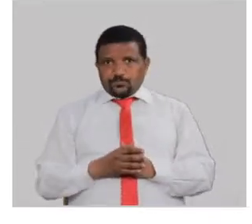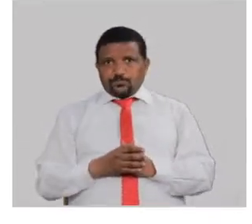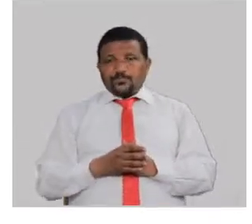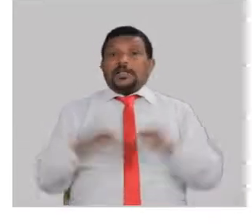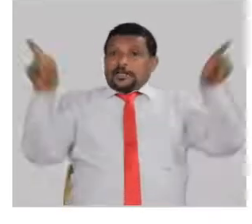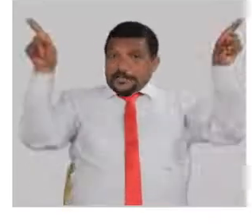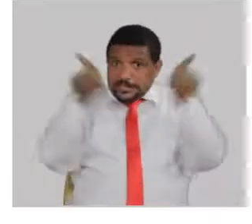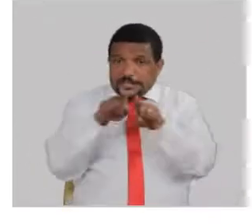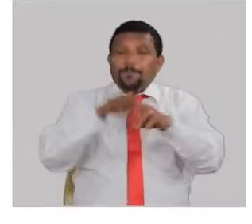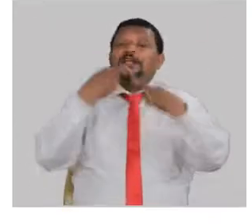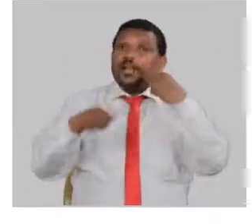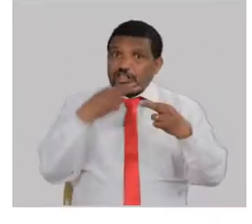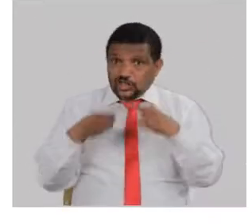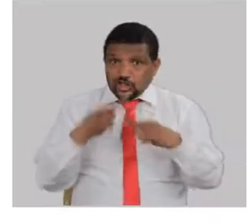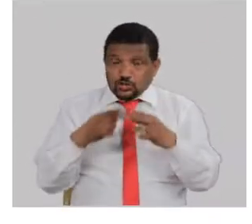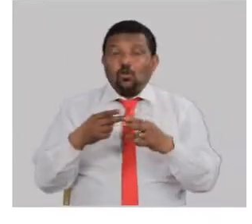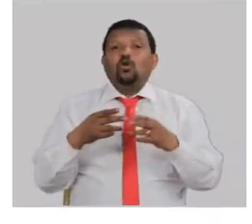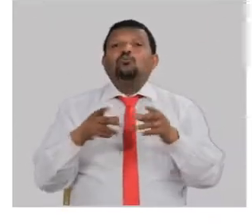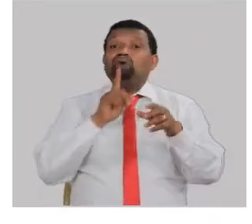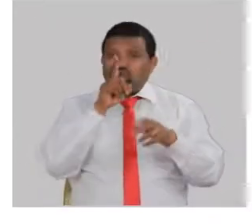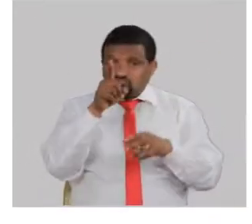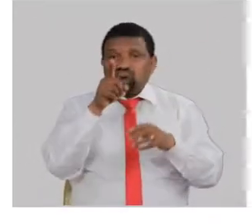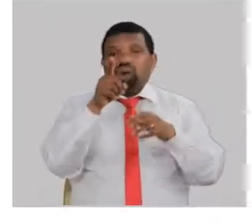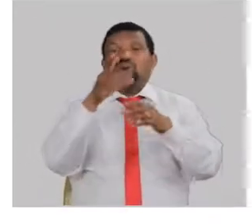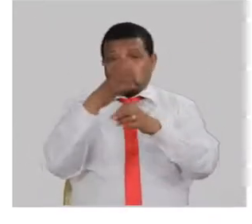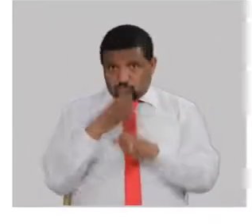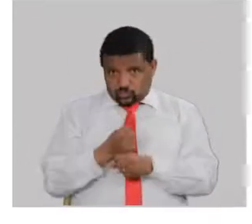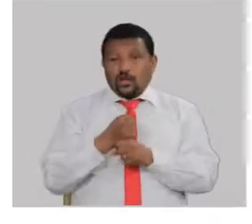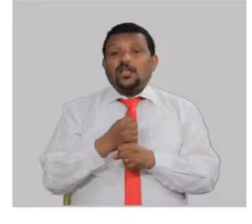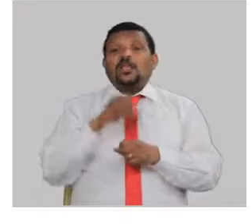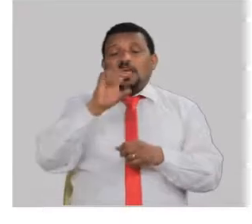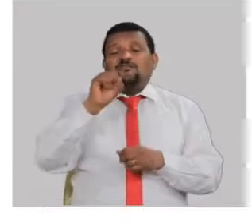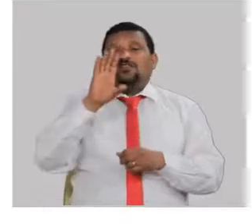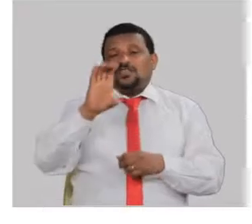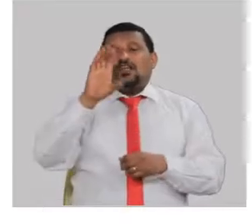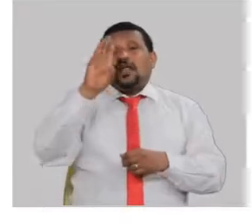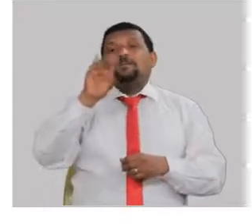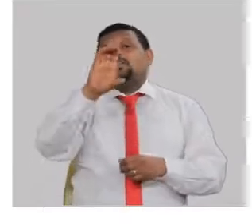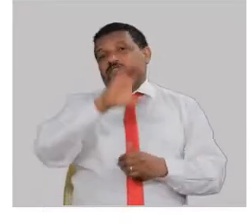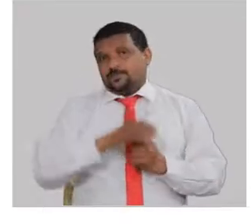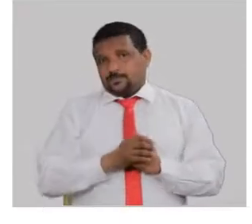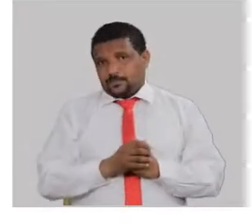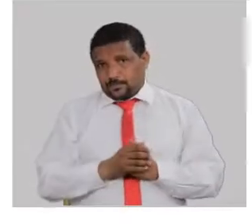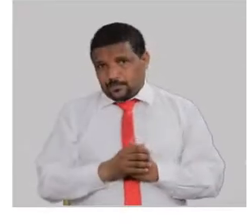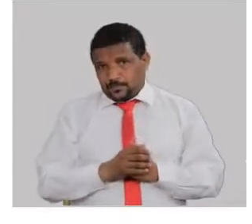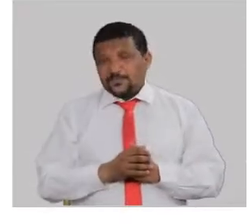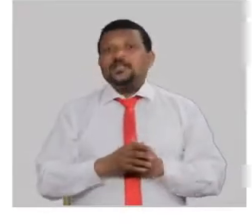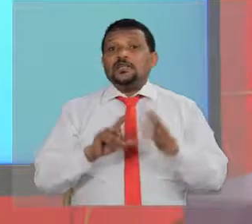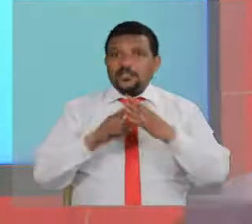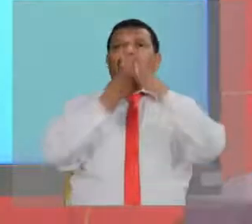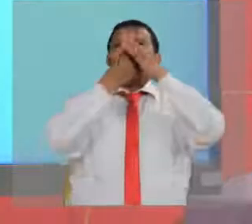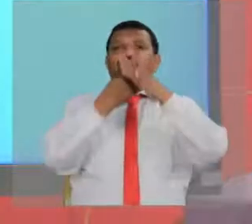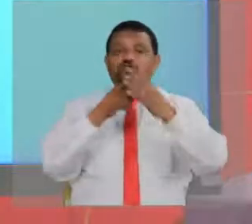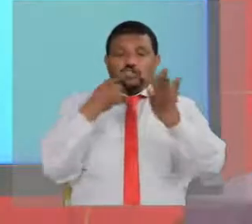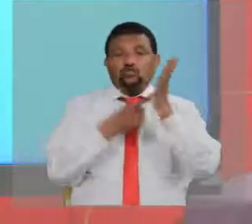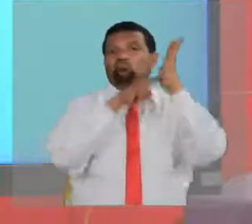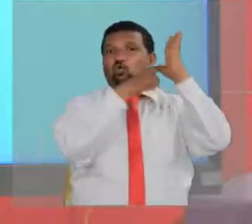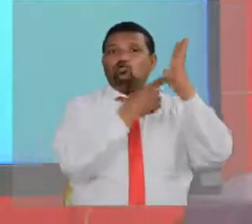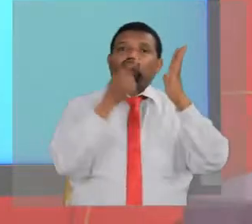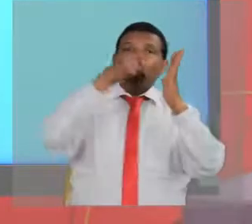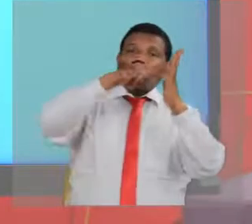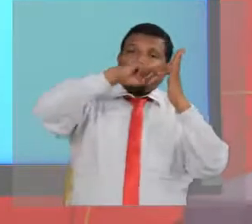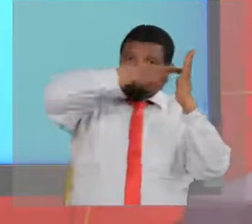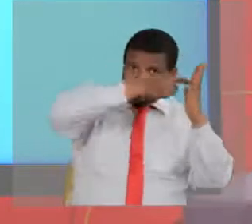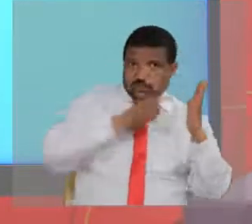The same relationship holds true with ABC and MC. Starting from this point to this